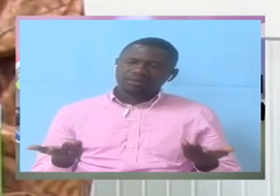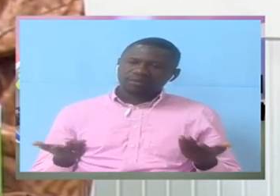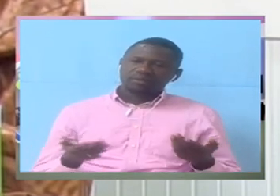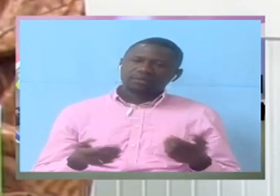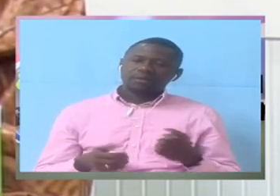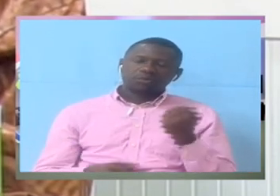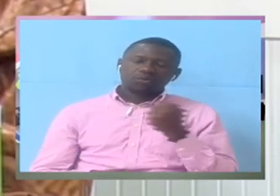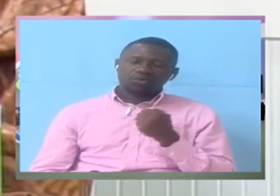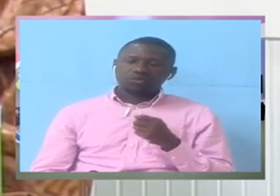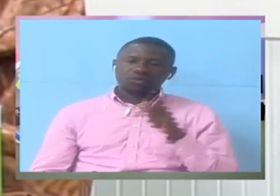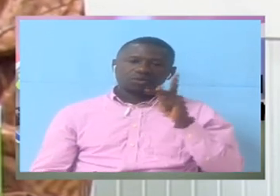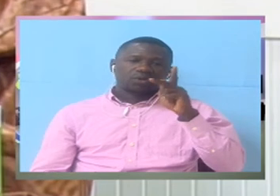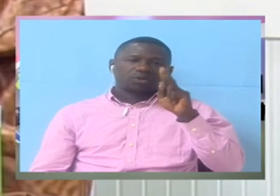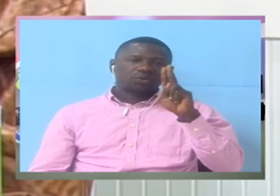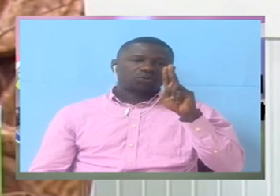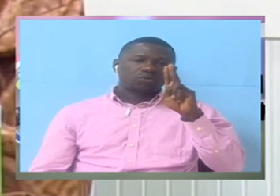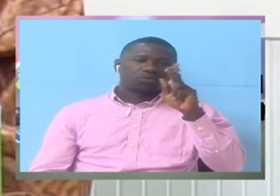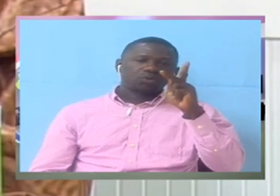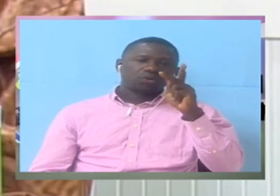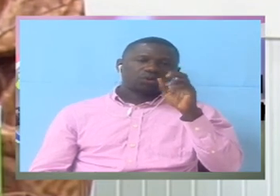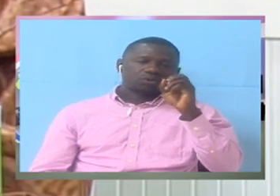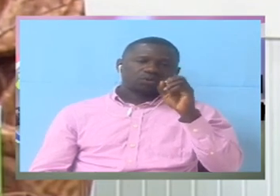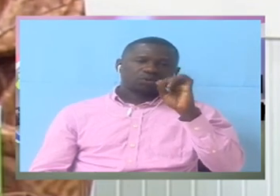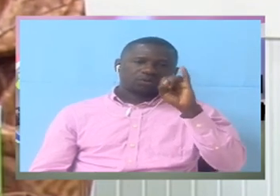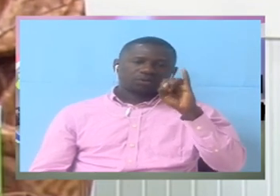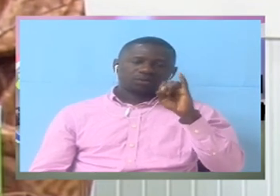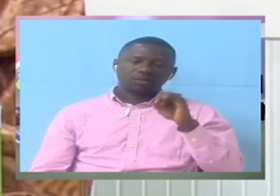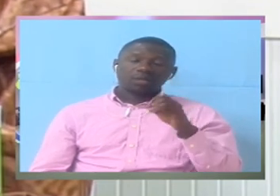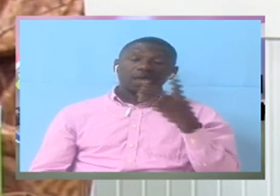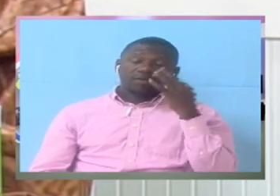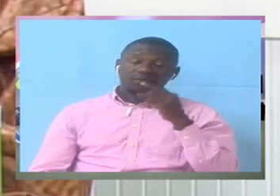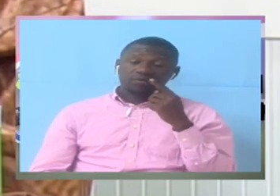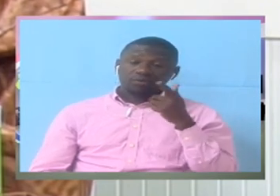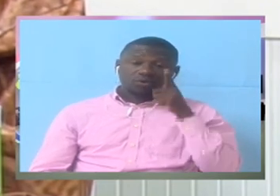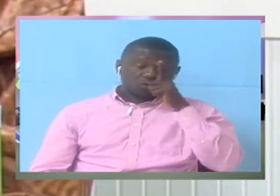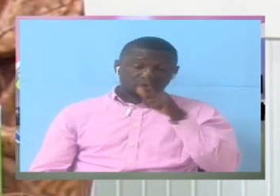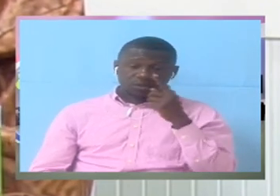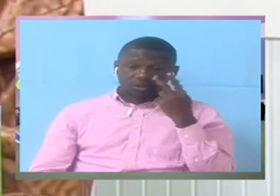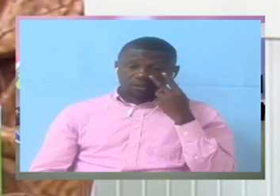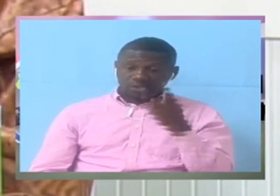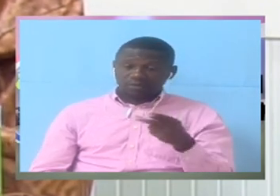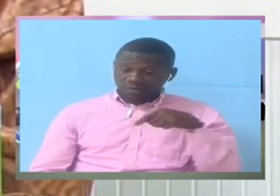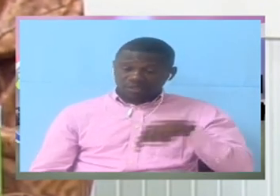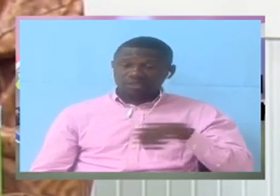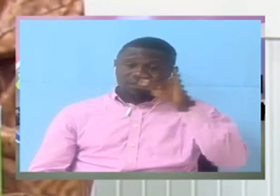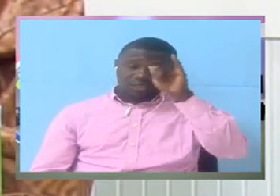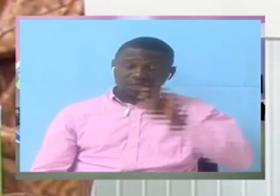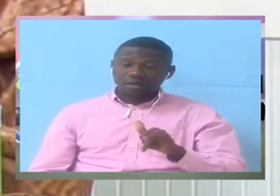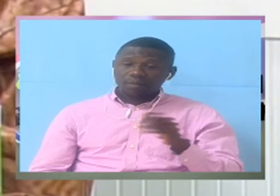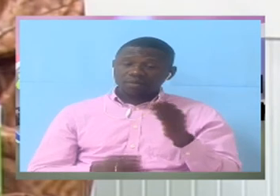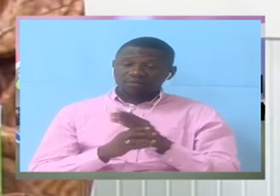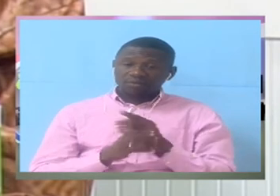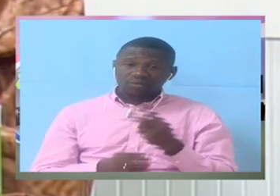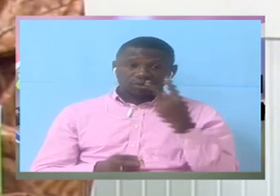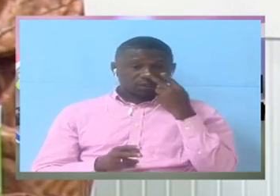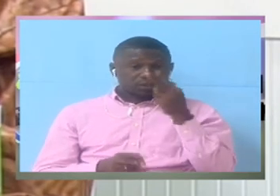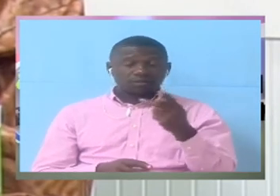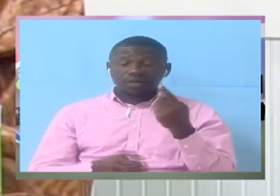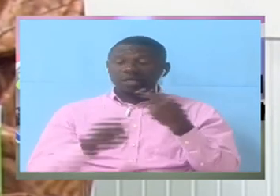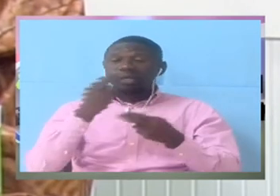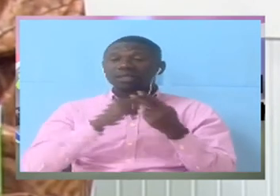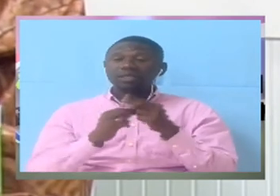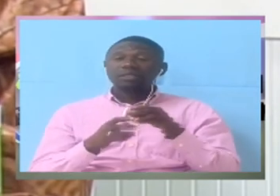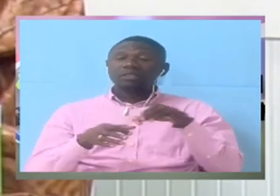Because Kukoi, if you see him this year, before you see him again, it takes a long